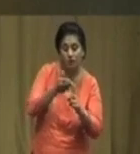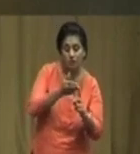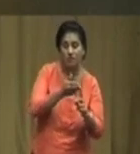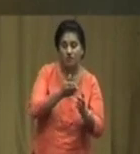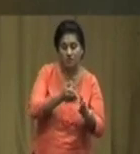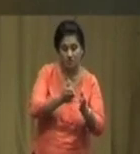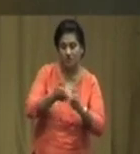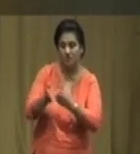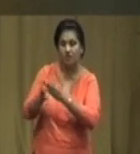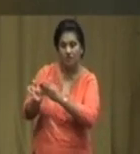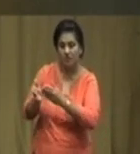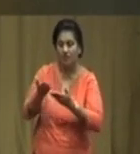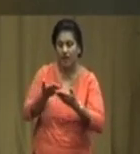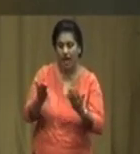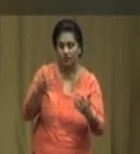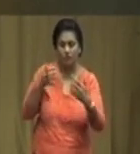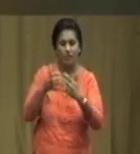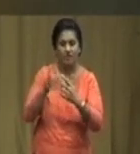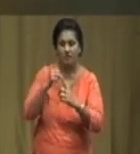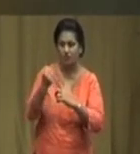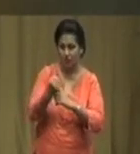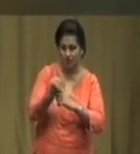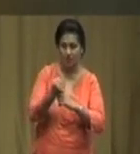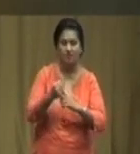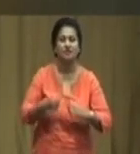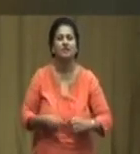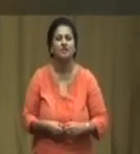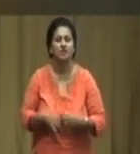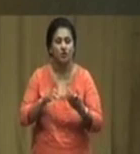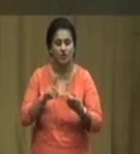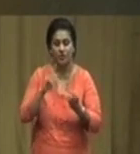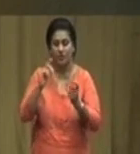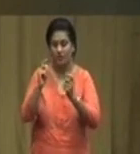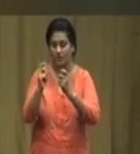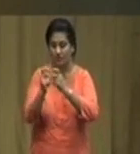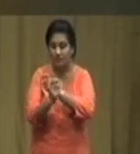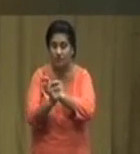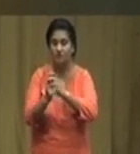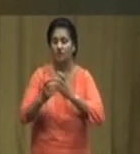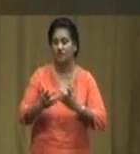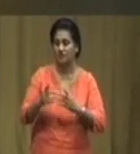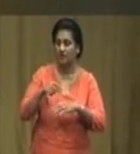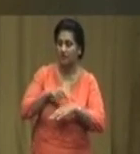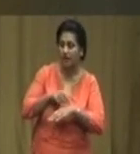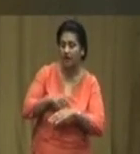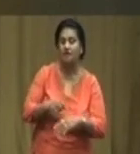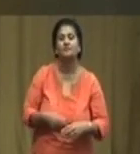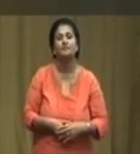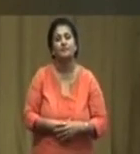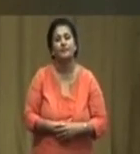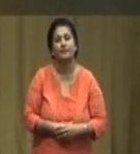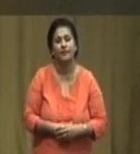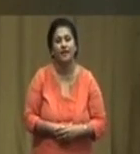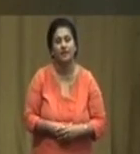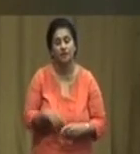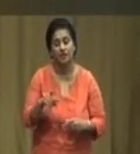and situation at the time. And I think we're on the cusp of a real revolution here in the Pacific. Everyone knows that bandwidth and connectivity has been an issue for